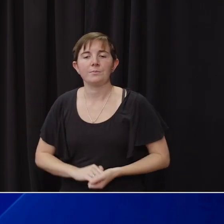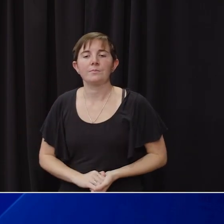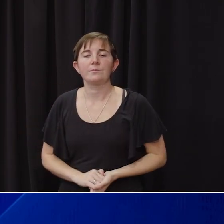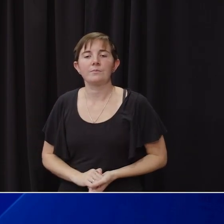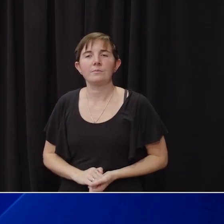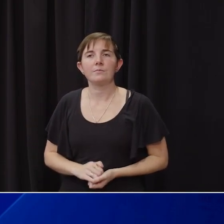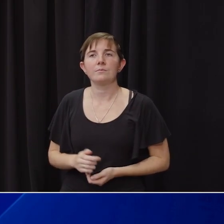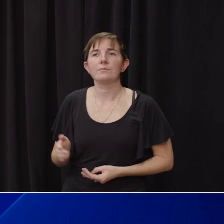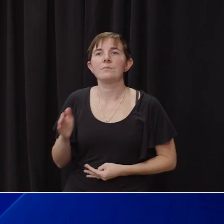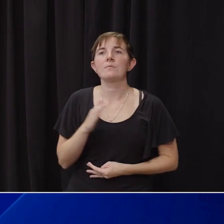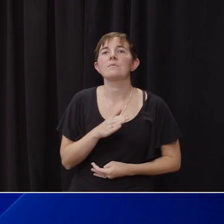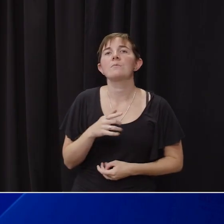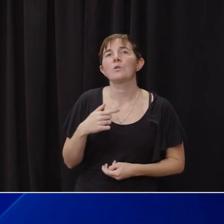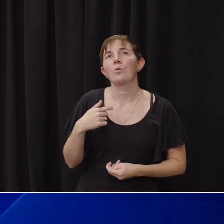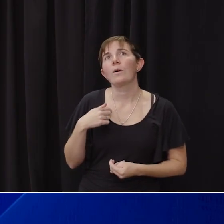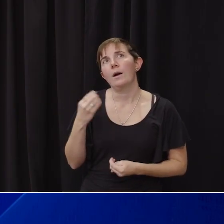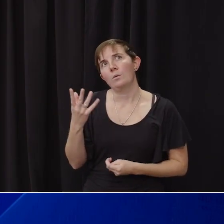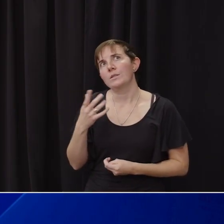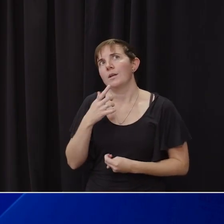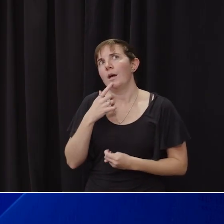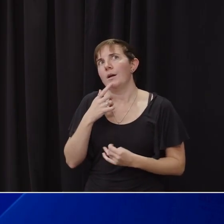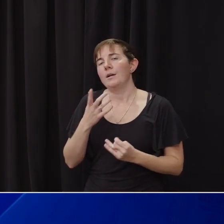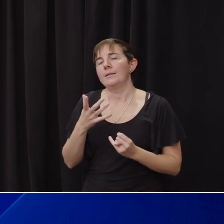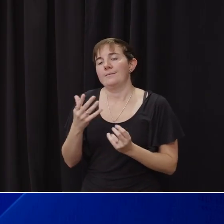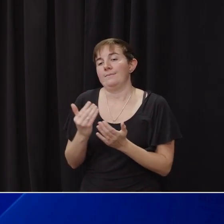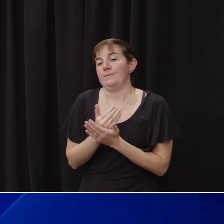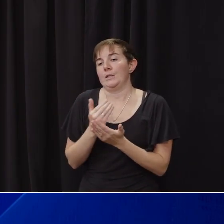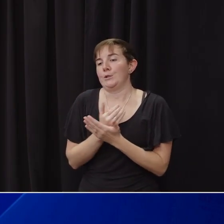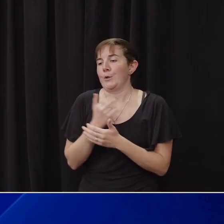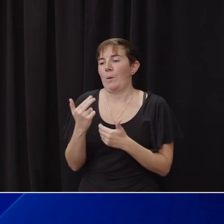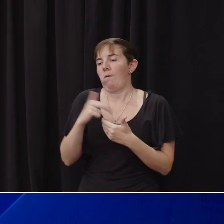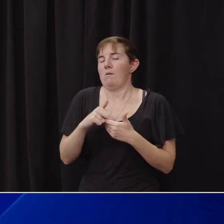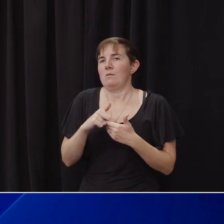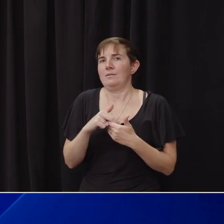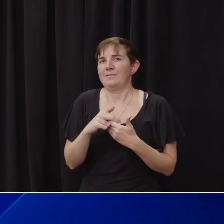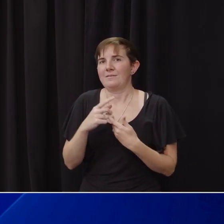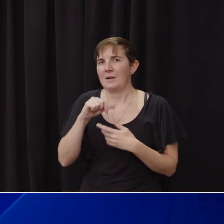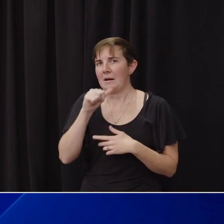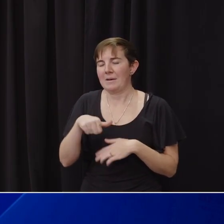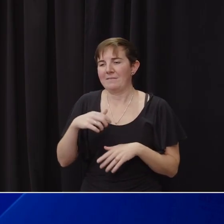So what I would say as a newcomer, I haven't quite